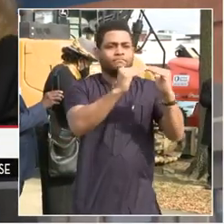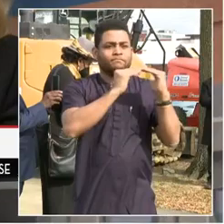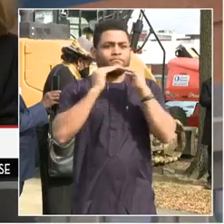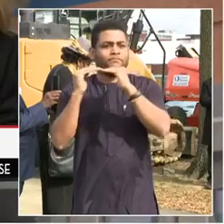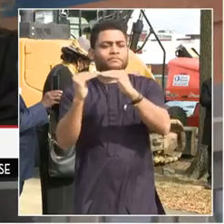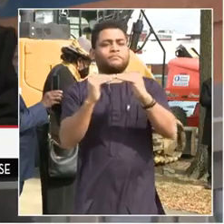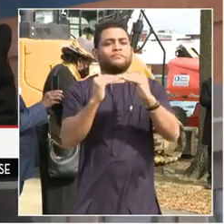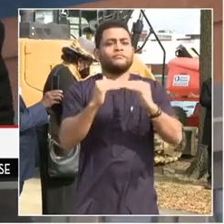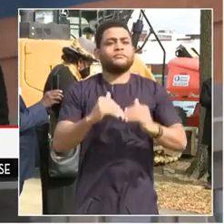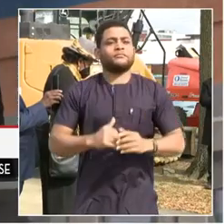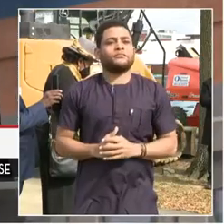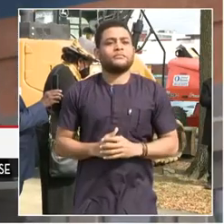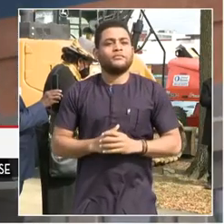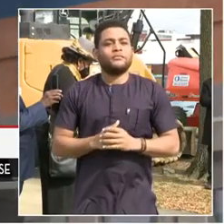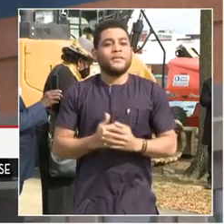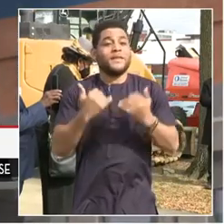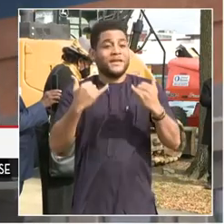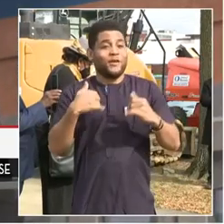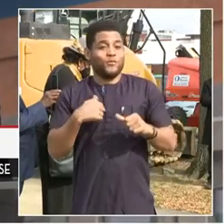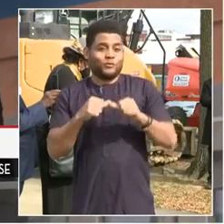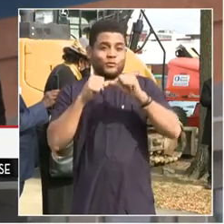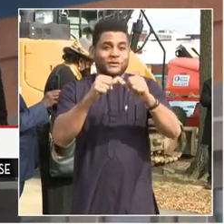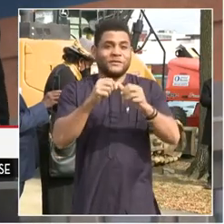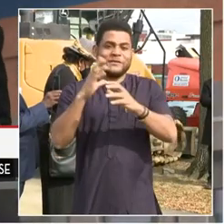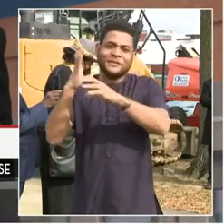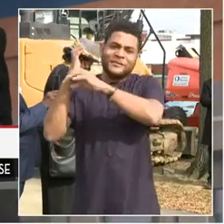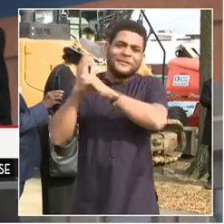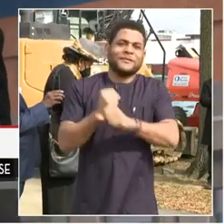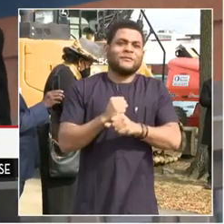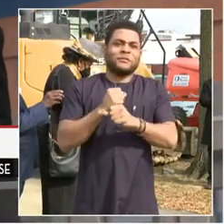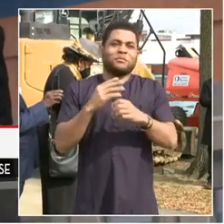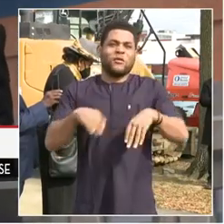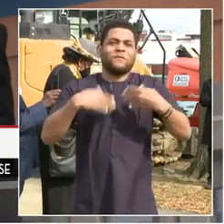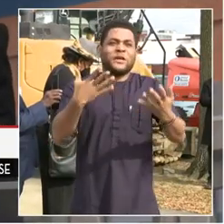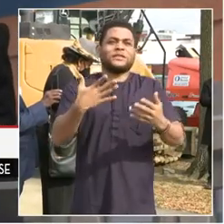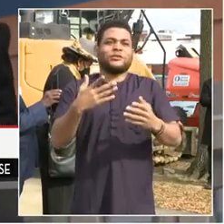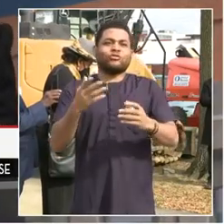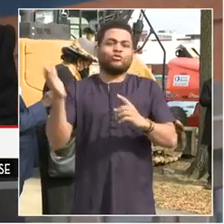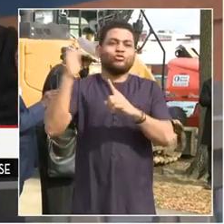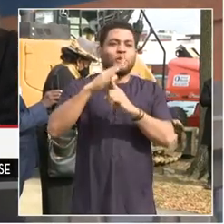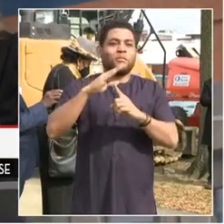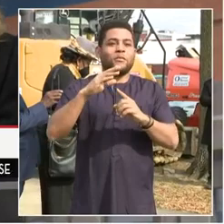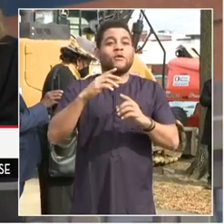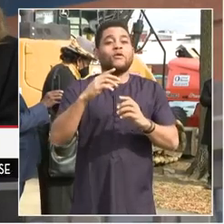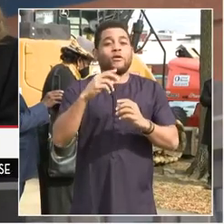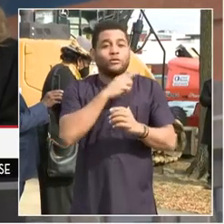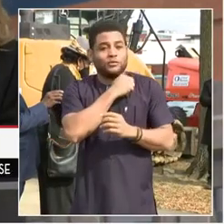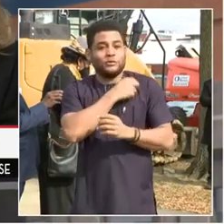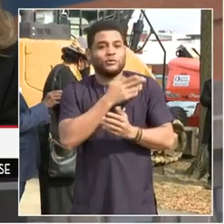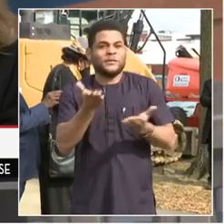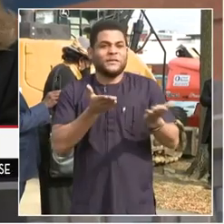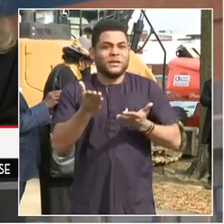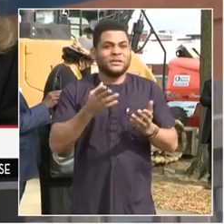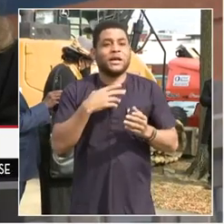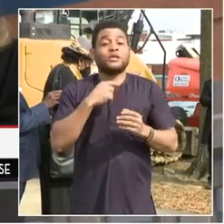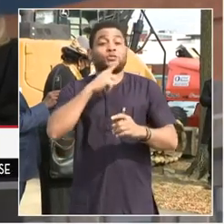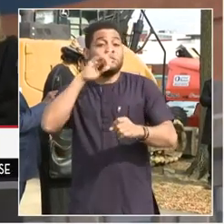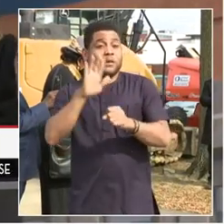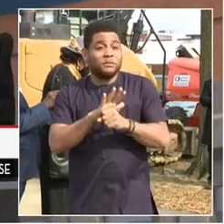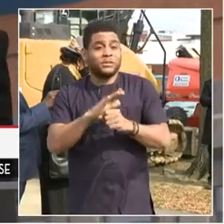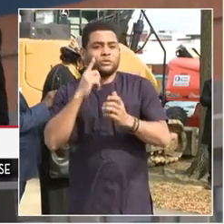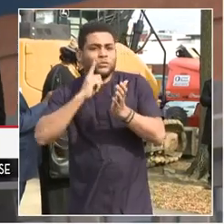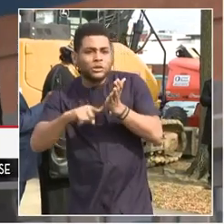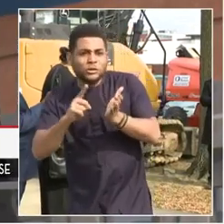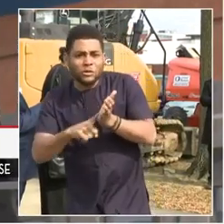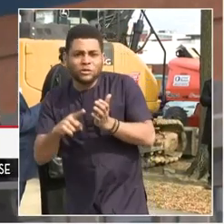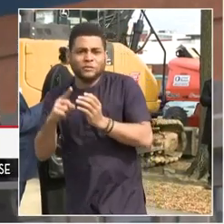continue our tradition of excellence and our commitment to research and education. UHS will continue our longtime